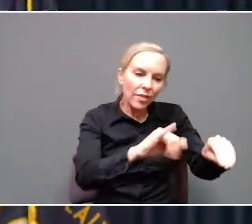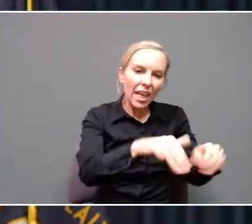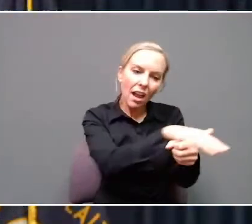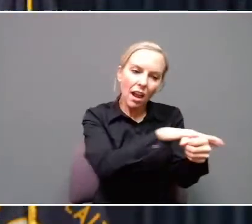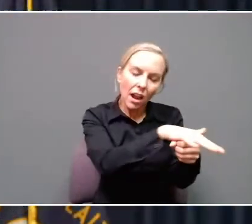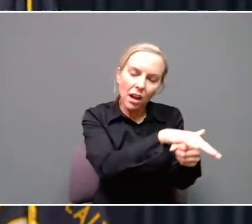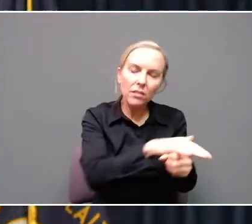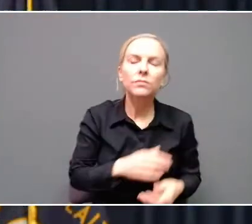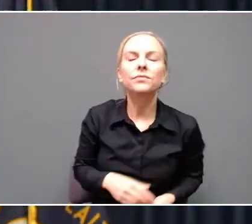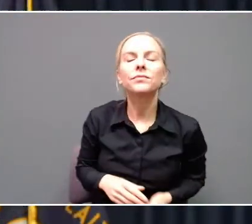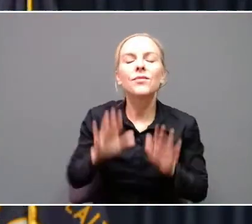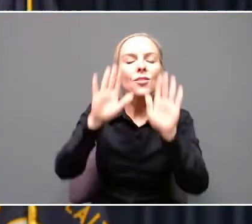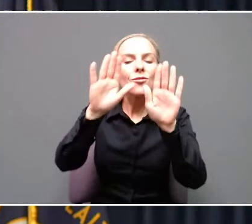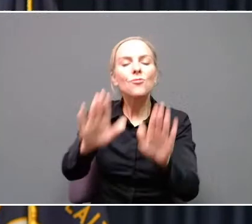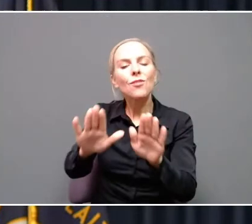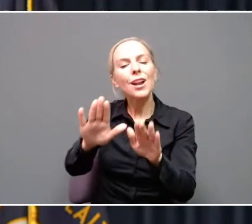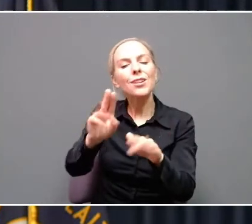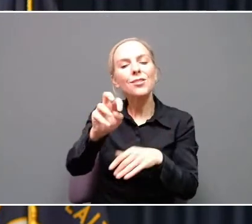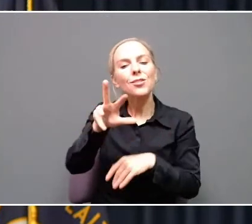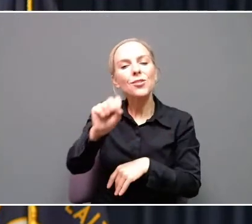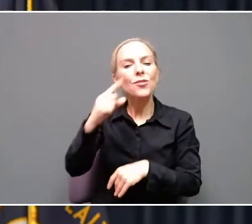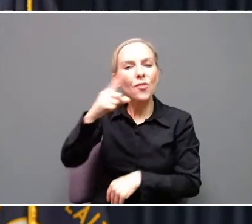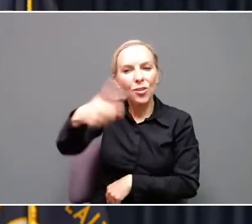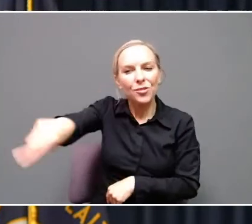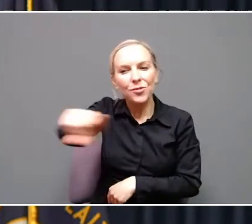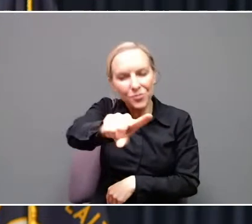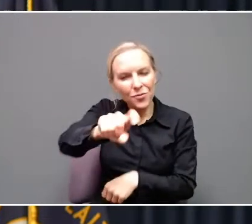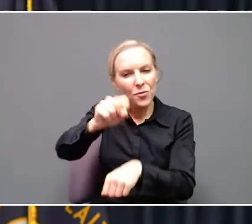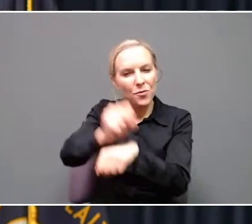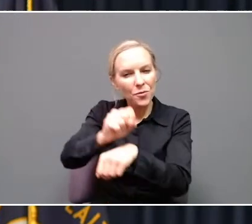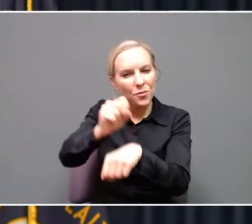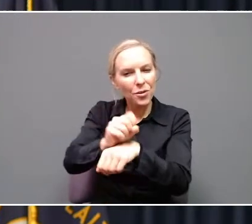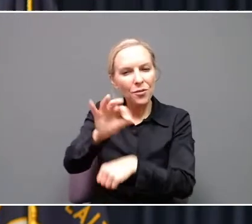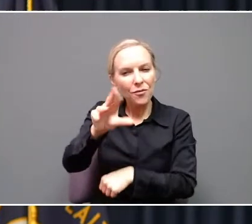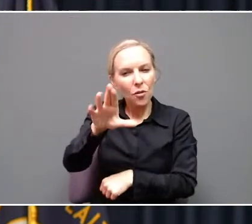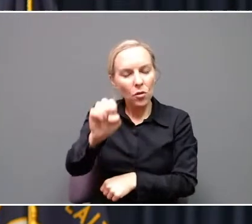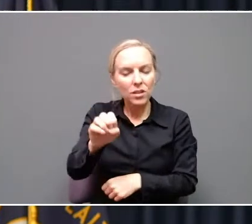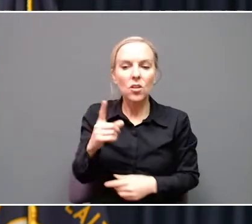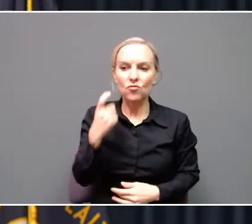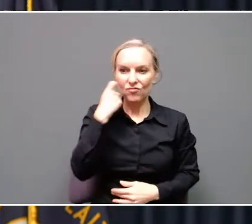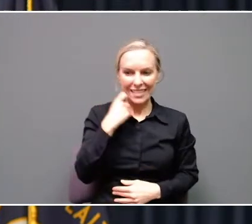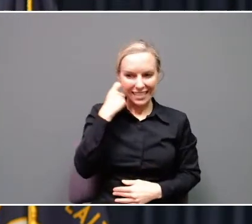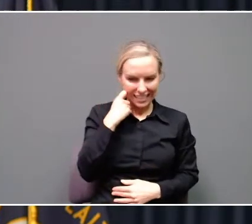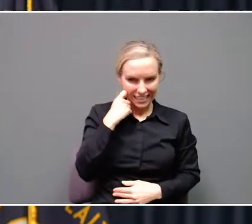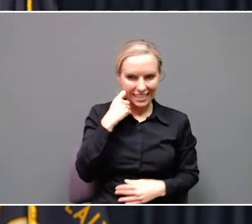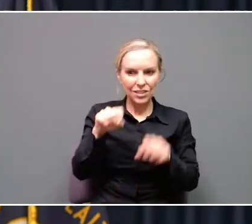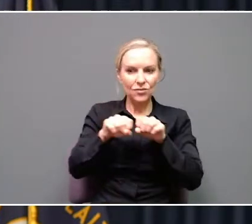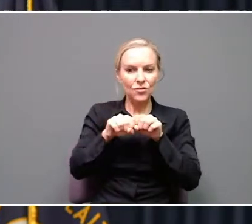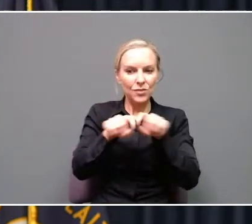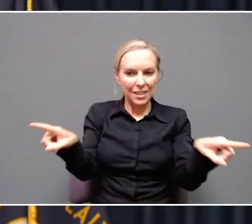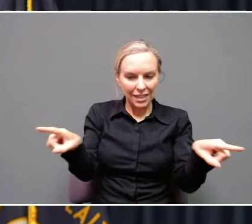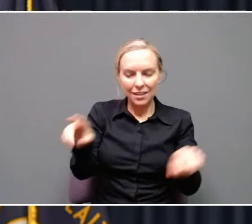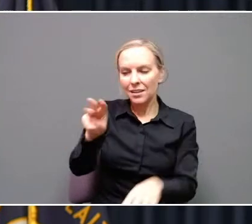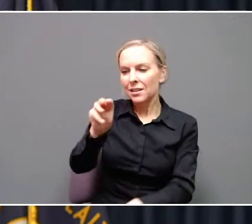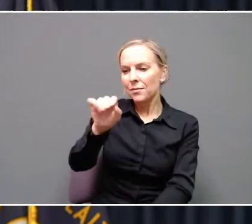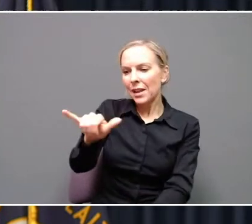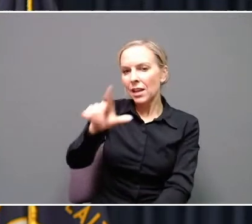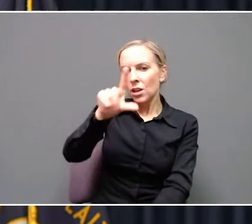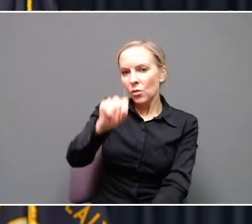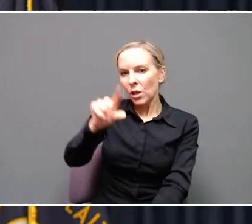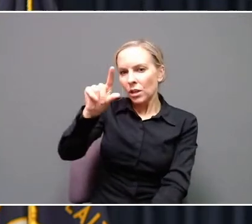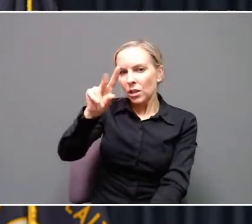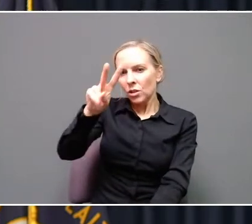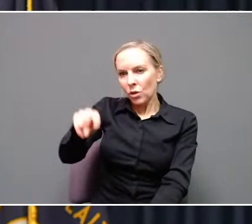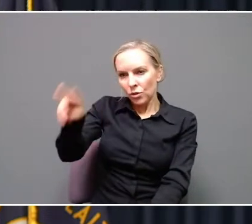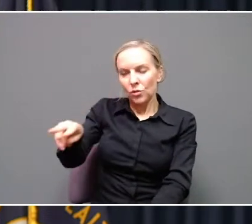news for our workforce to share. Recently, we released the May 2022 unemployment rate,